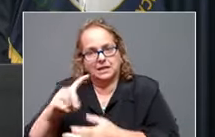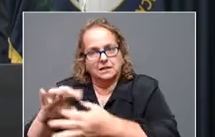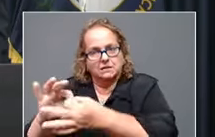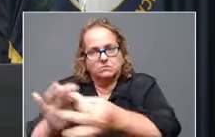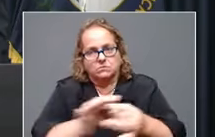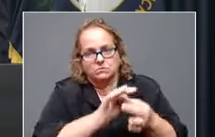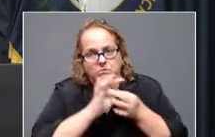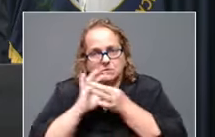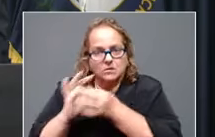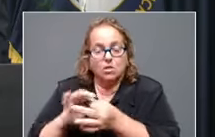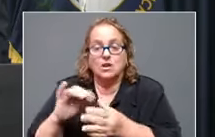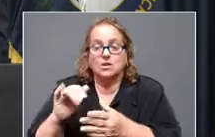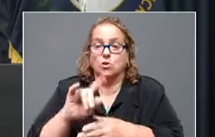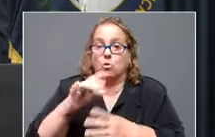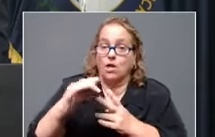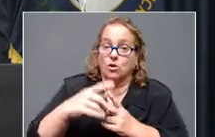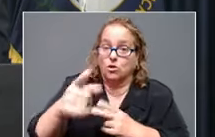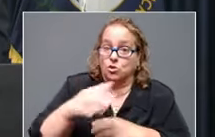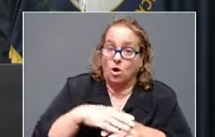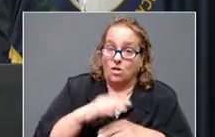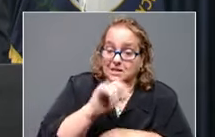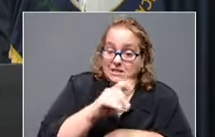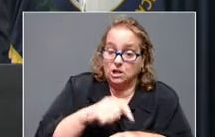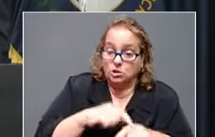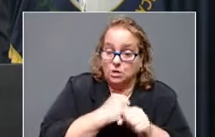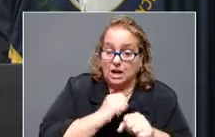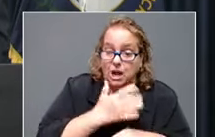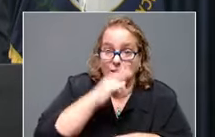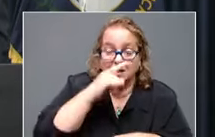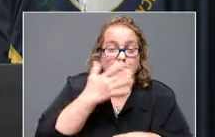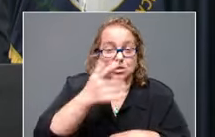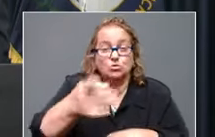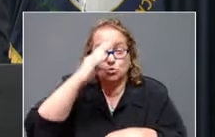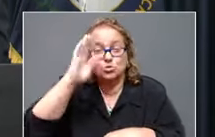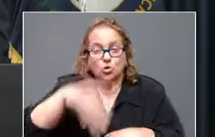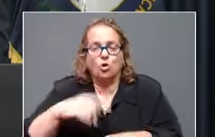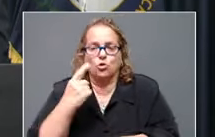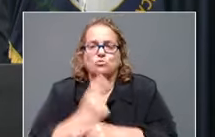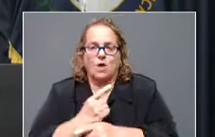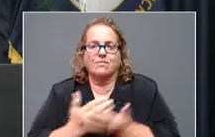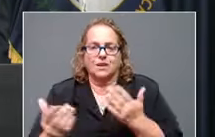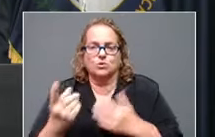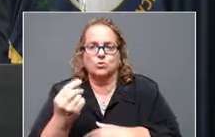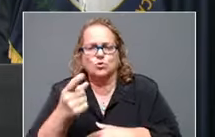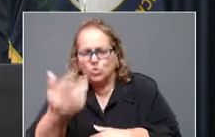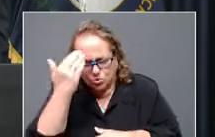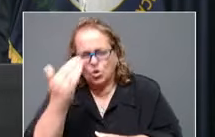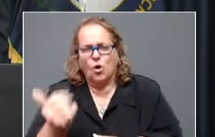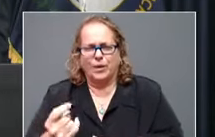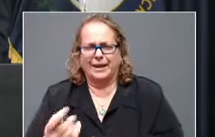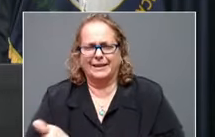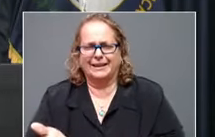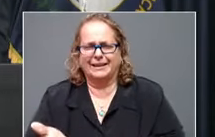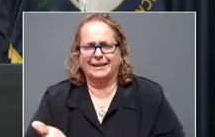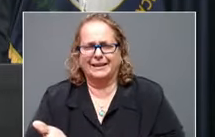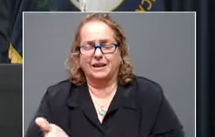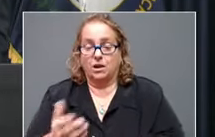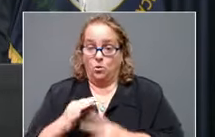come a time in our lives in leadership where courage, backbone, and doing the right thing is absolutely required. And you're going to